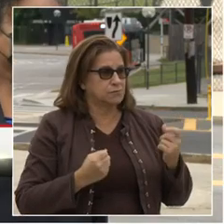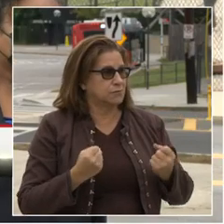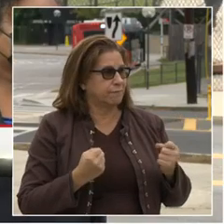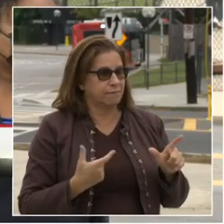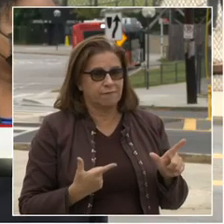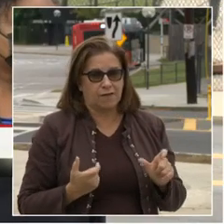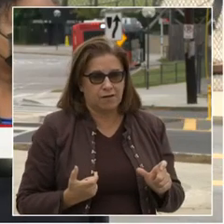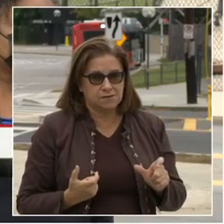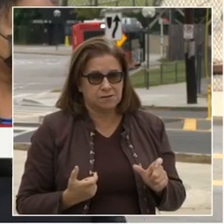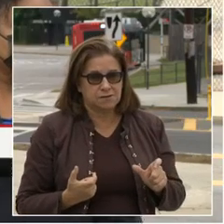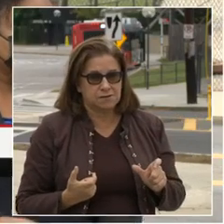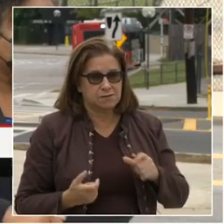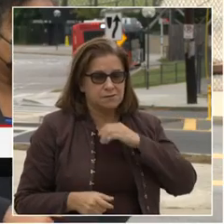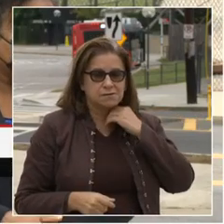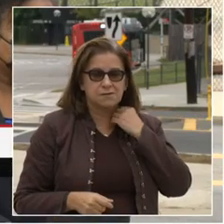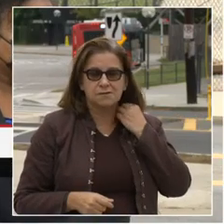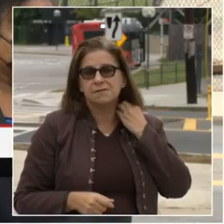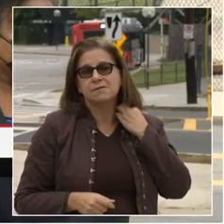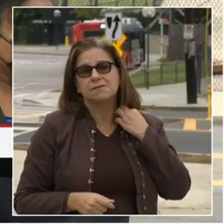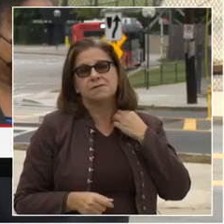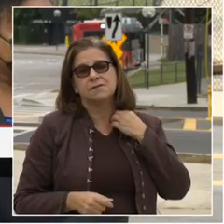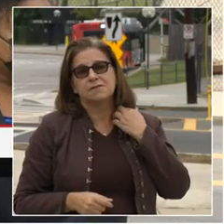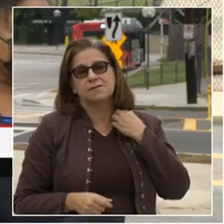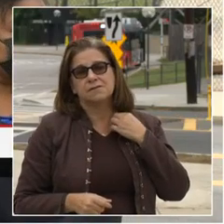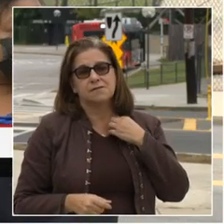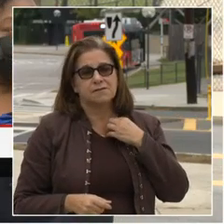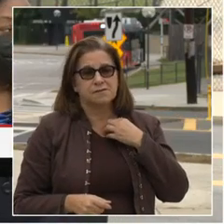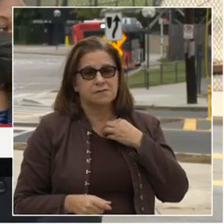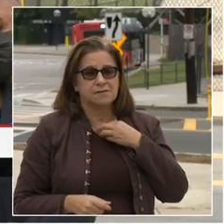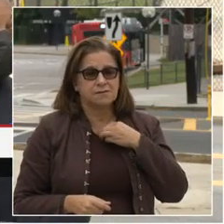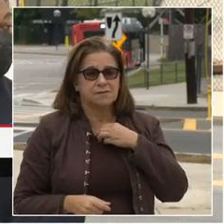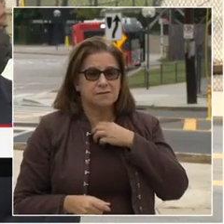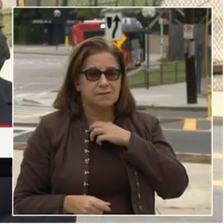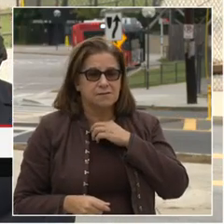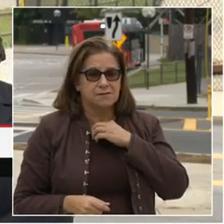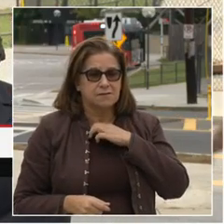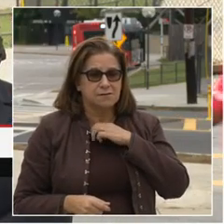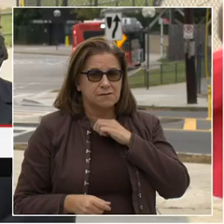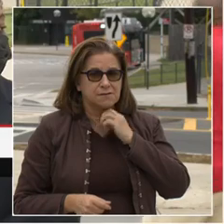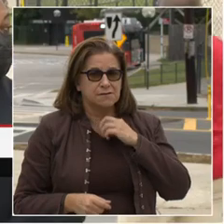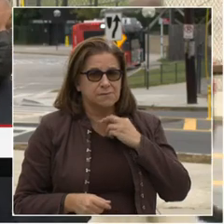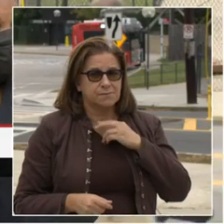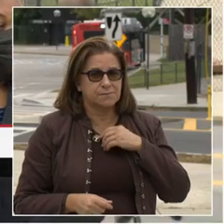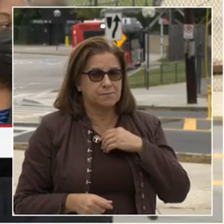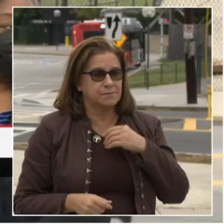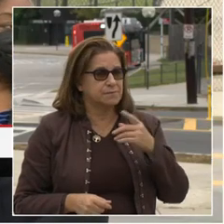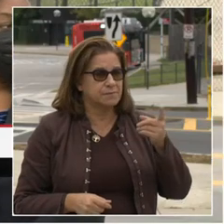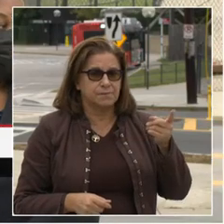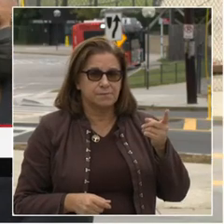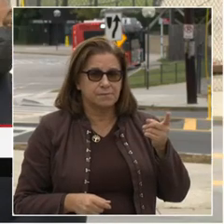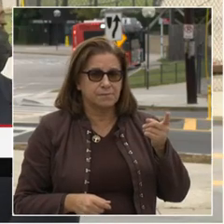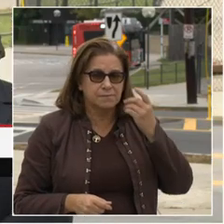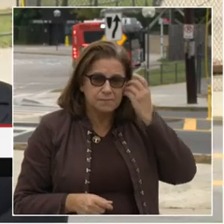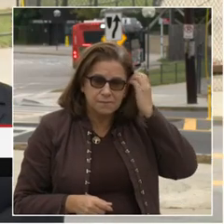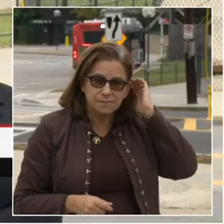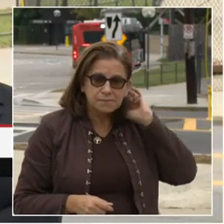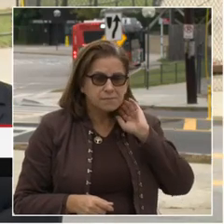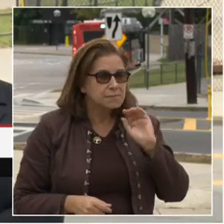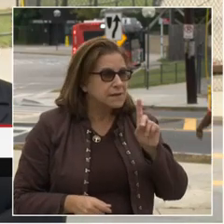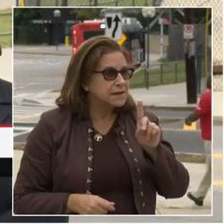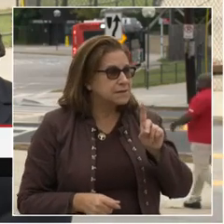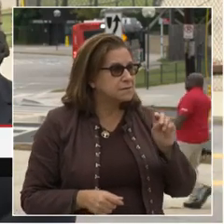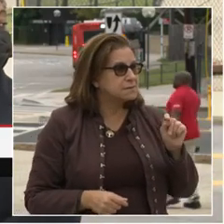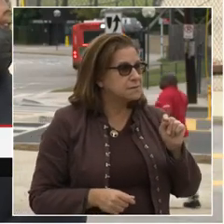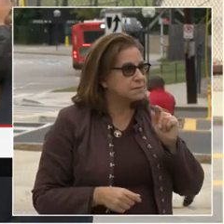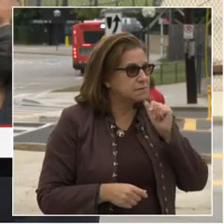hopefully the Commissioner Green and Mr. Holmes will talk about how DDOT does not engage in the design discussion. I've been here my whole life. I ride a